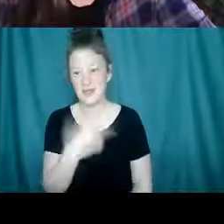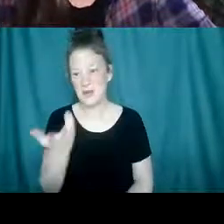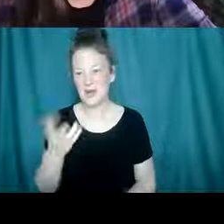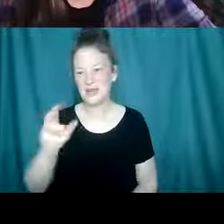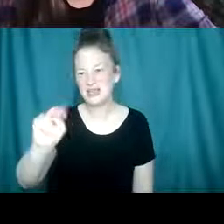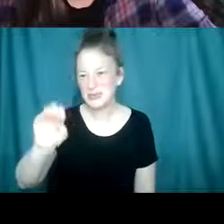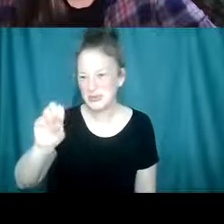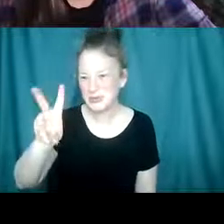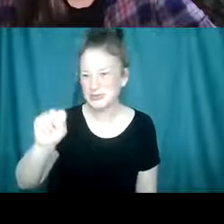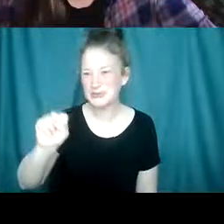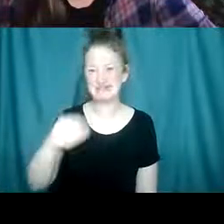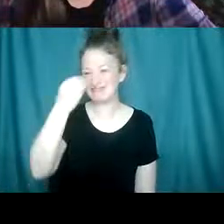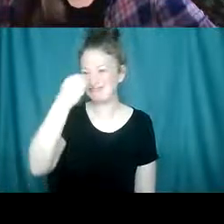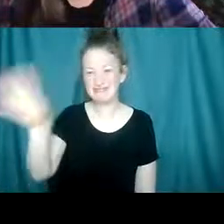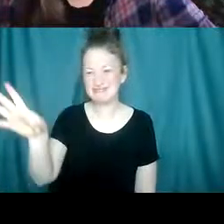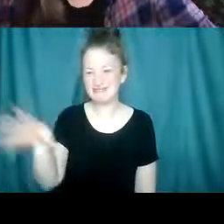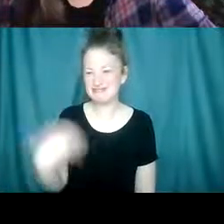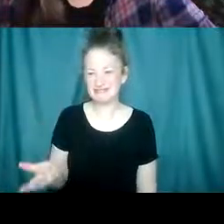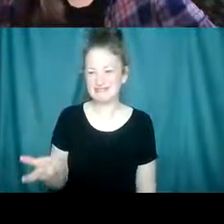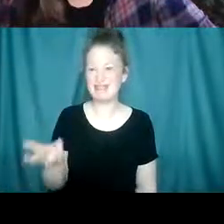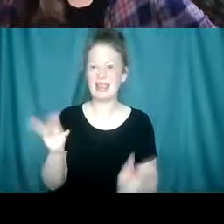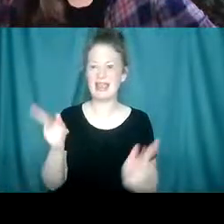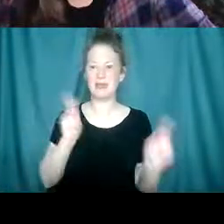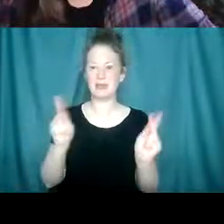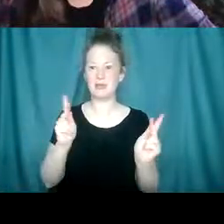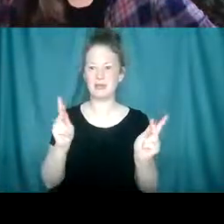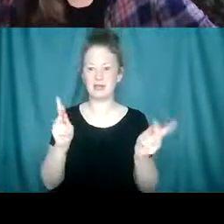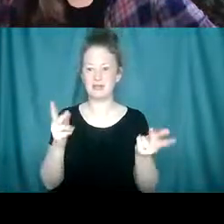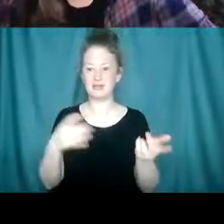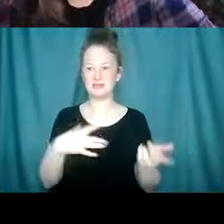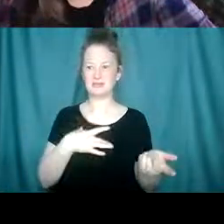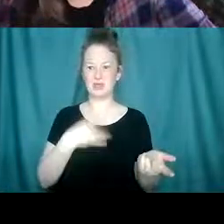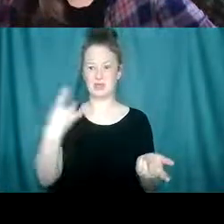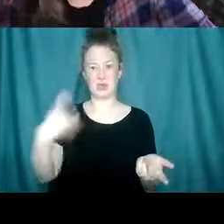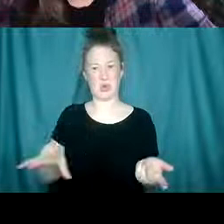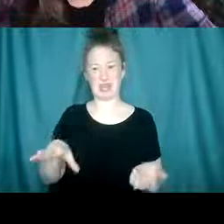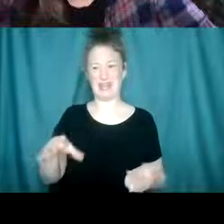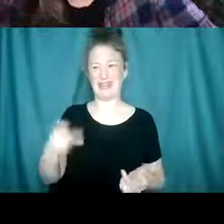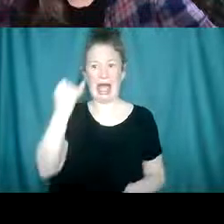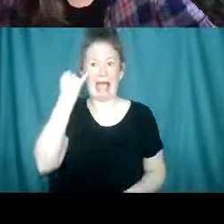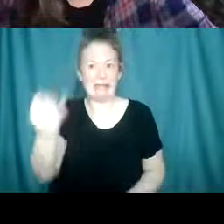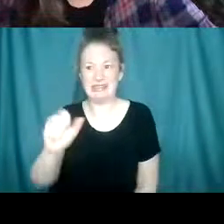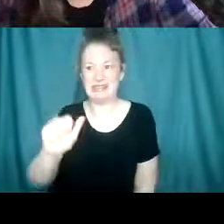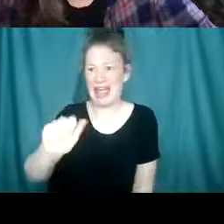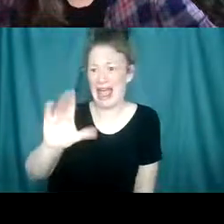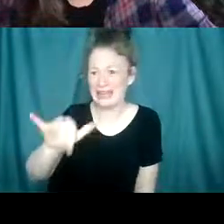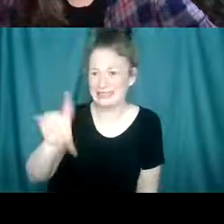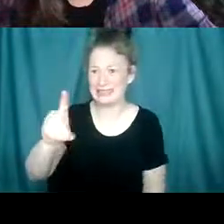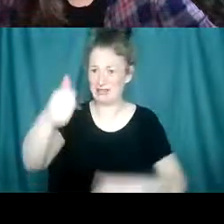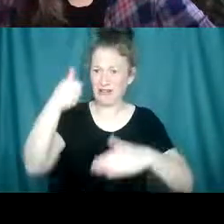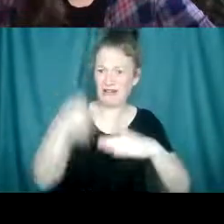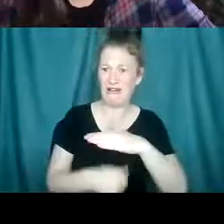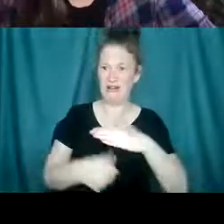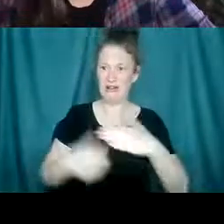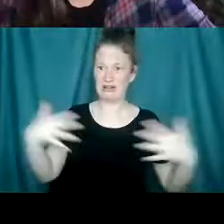And people don't really like the idea of having a lot of carbonic acid underground for thousands of years. So